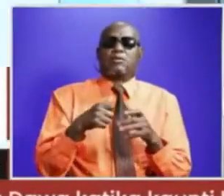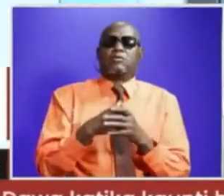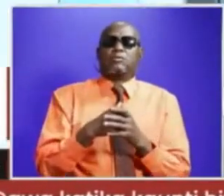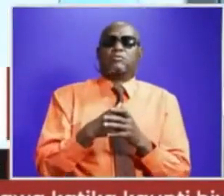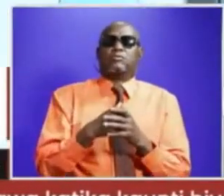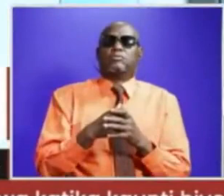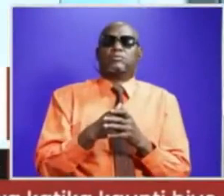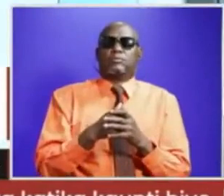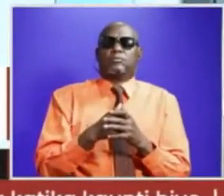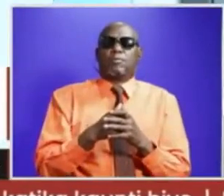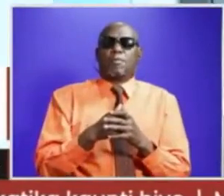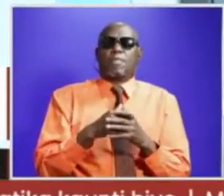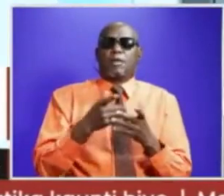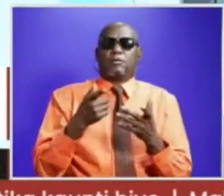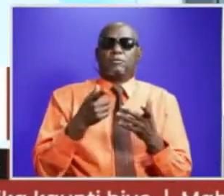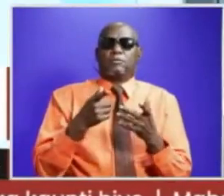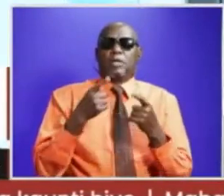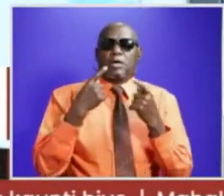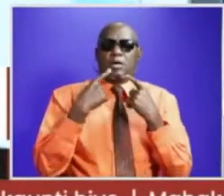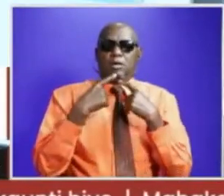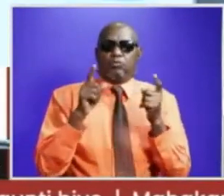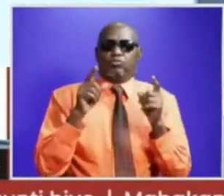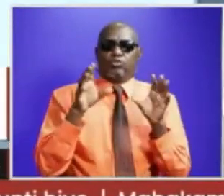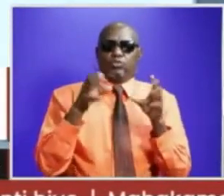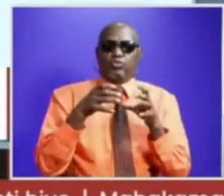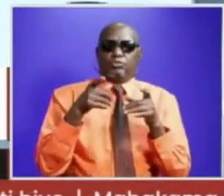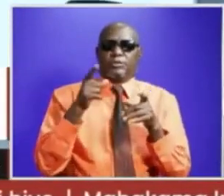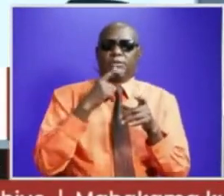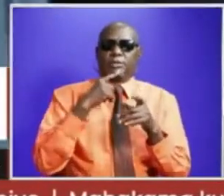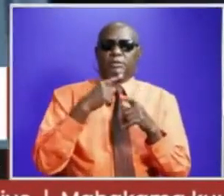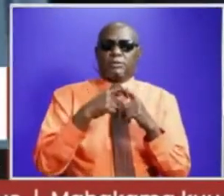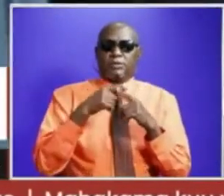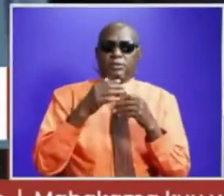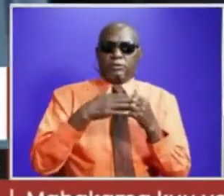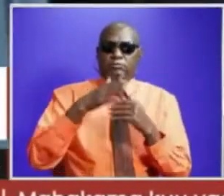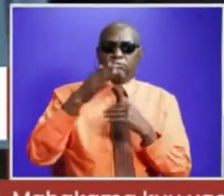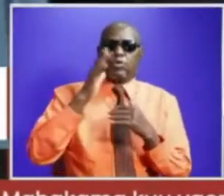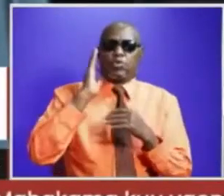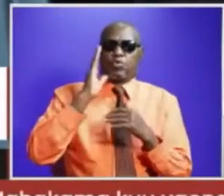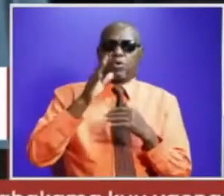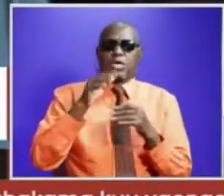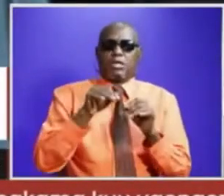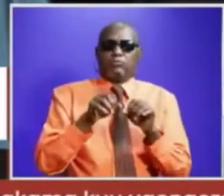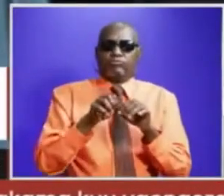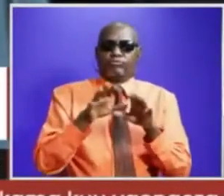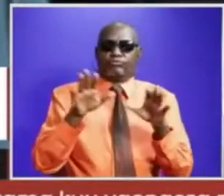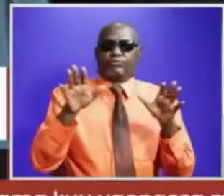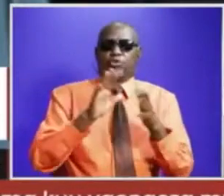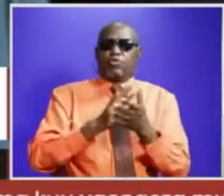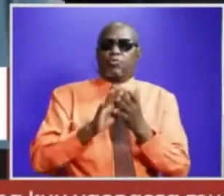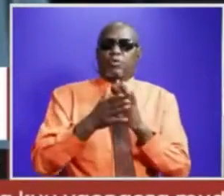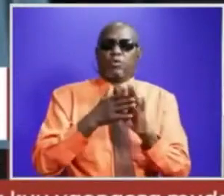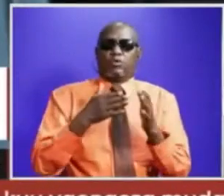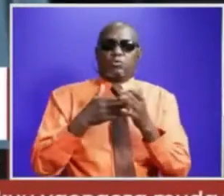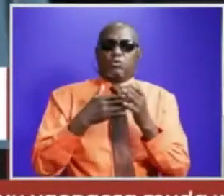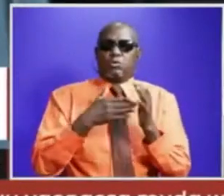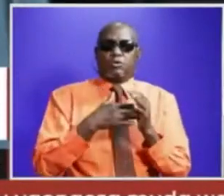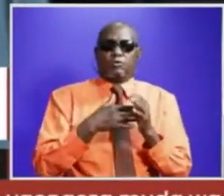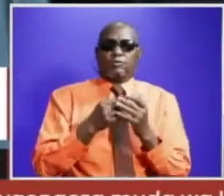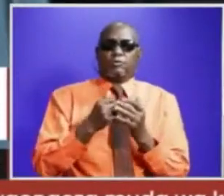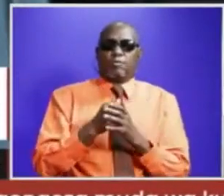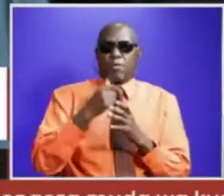radio. Watangazaji wameongoza kuwa miaka ijayo bado radio itatamba bila kizuizi chochote kile. For me, radio is such